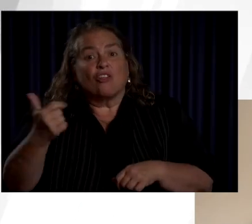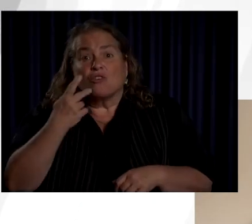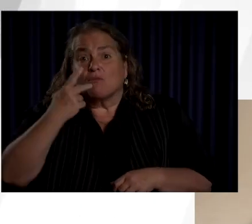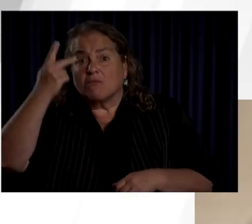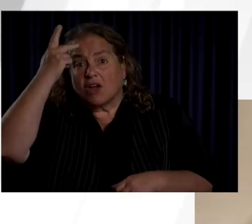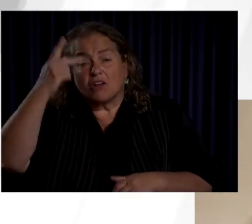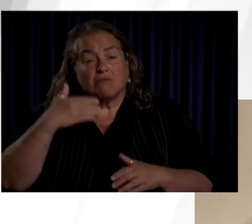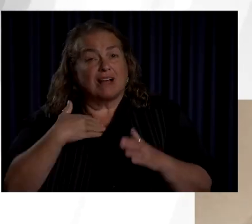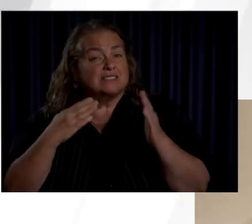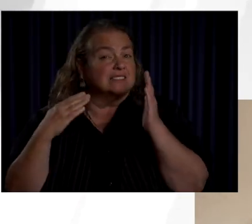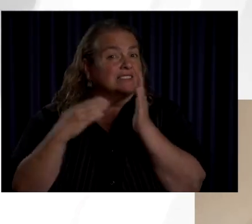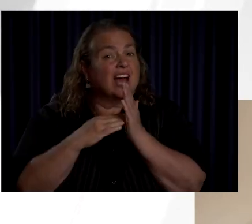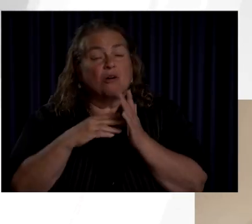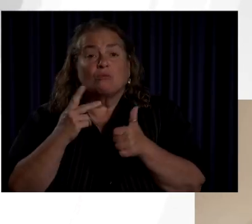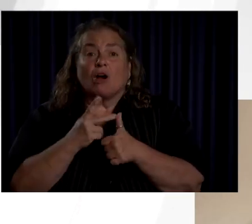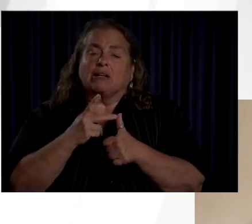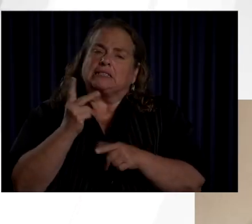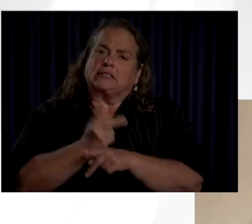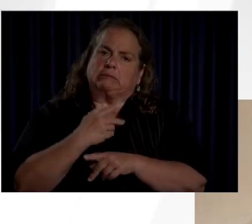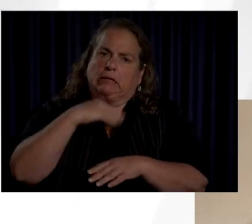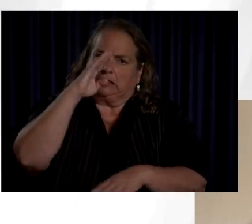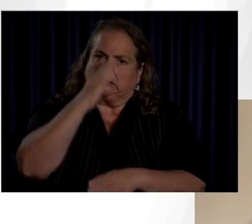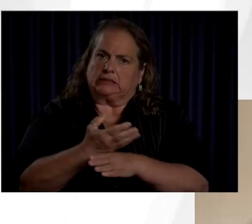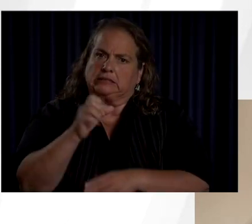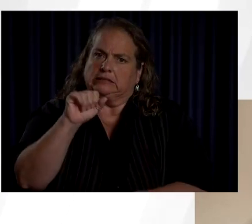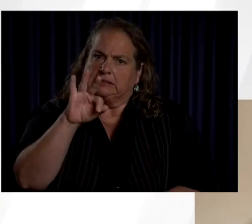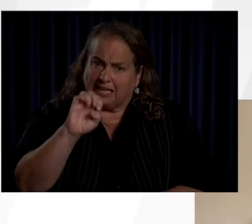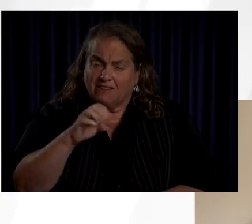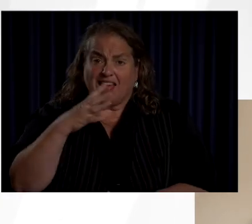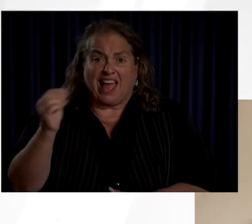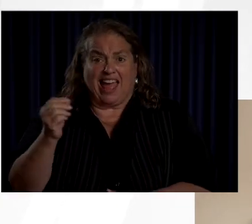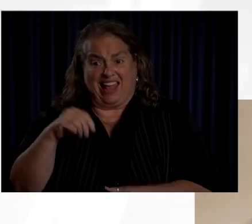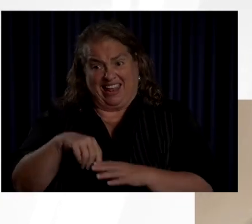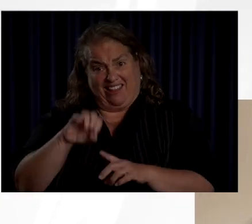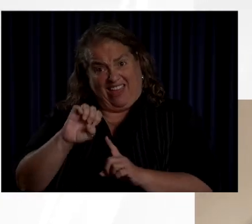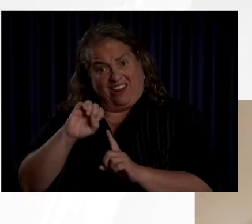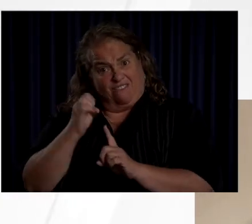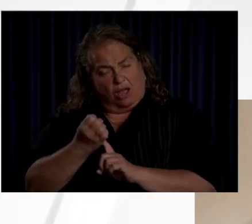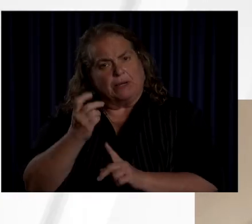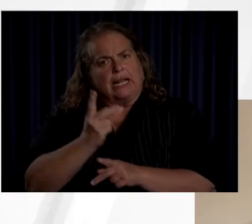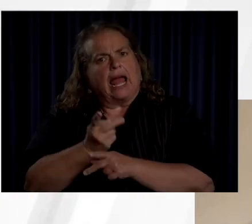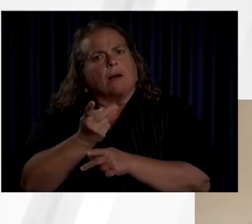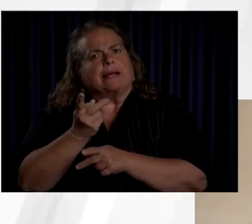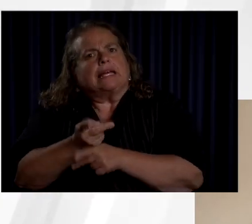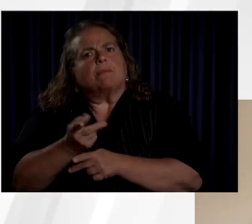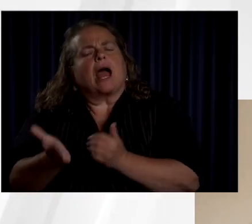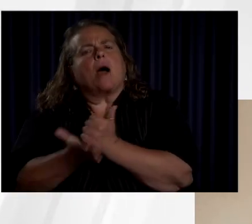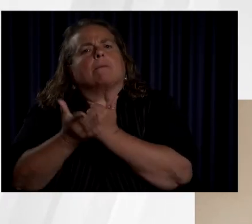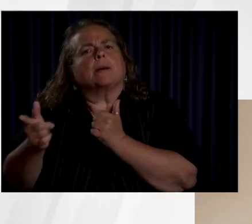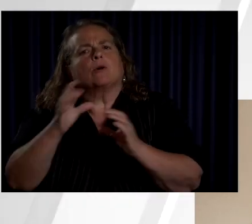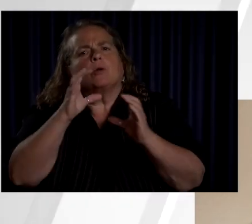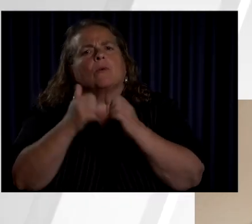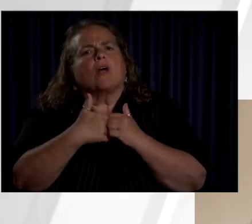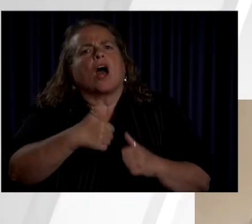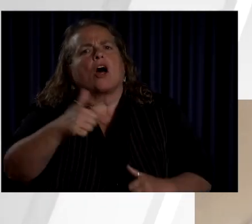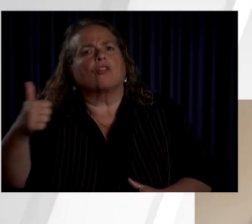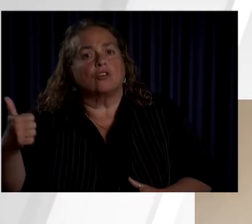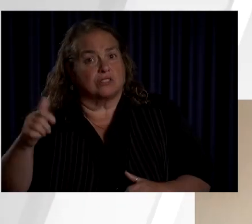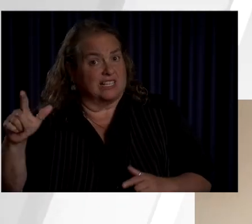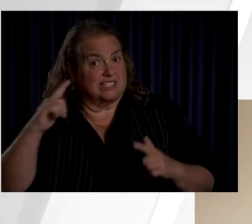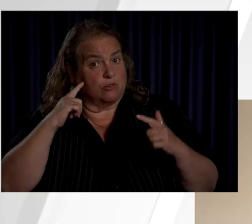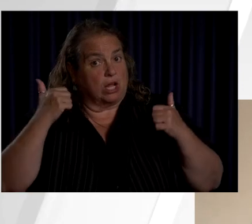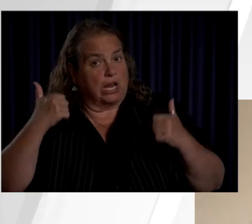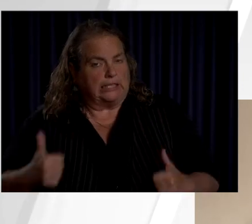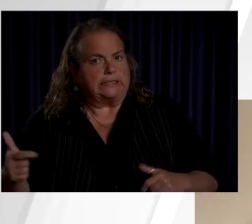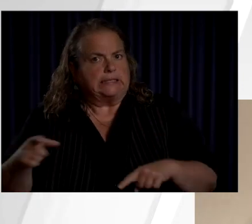parent, my top priority is keeping my son safe. And part of a safe environment is him being able to communicate clearly with others. With his